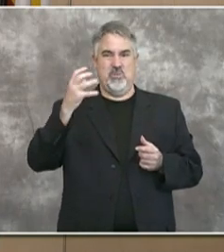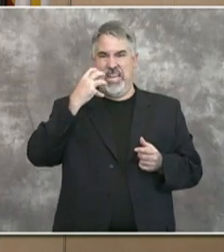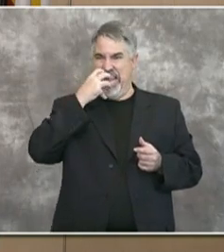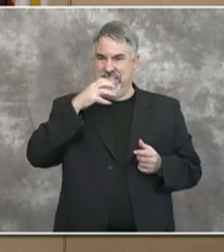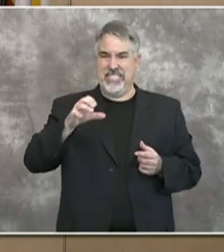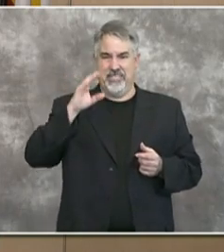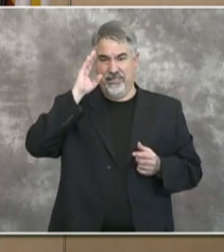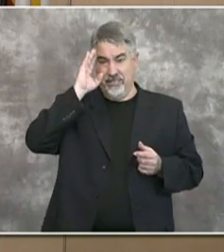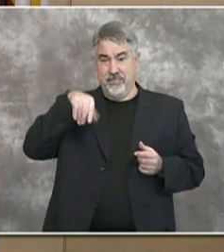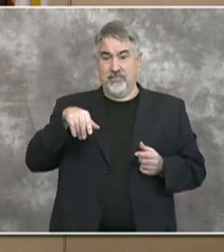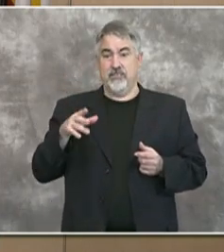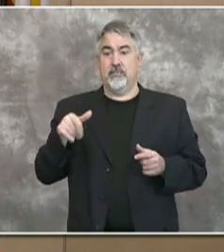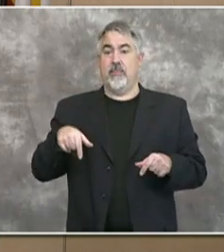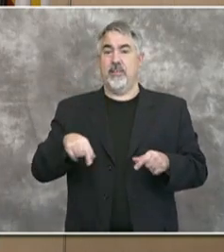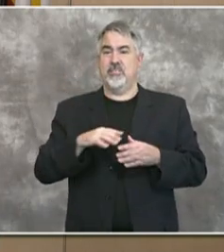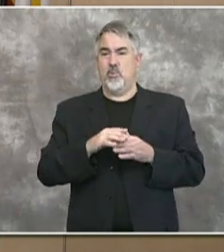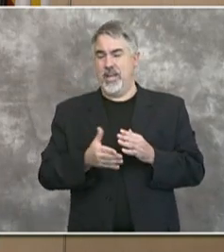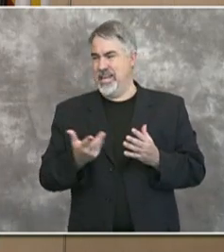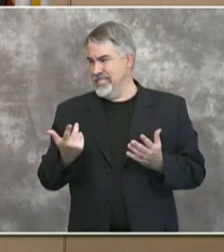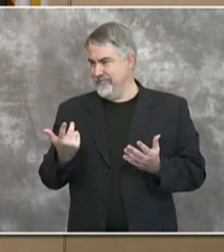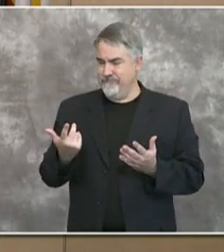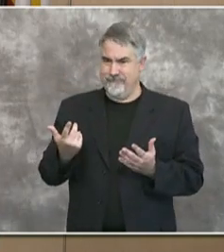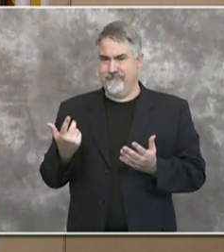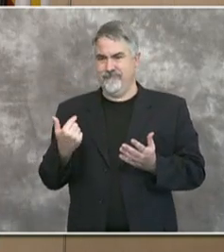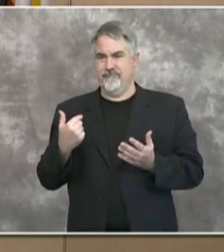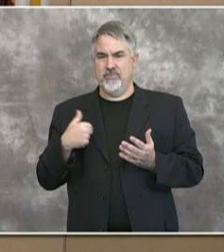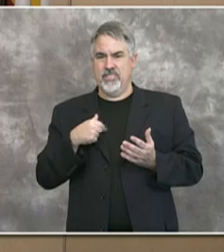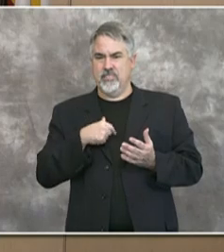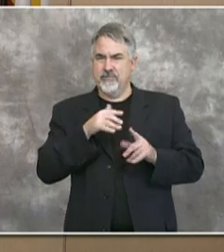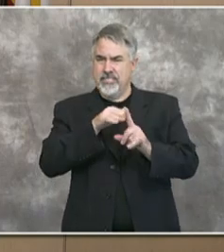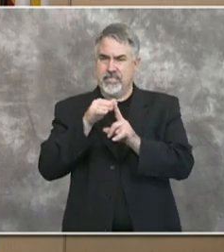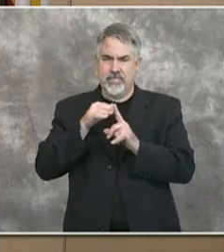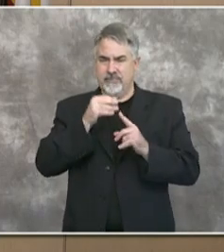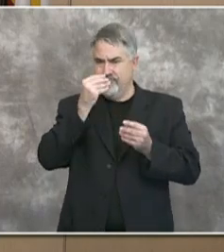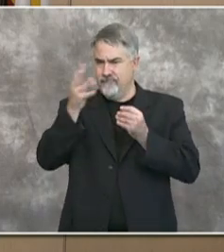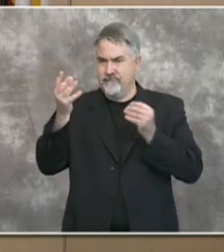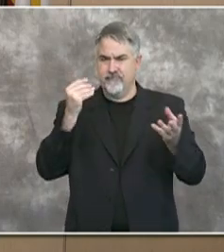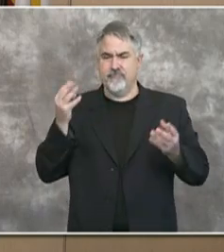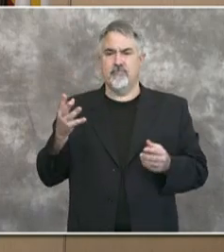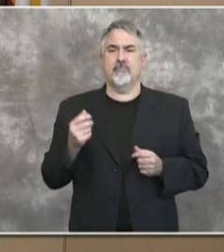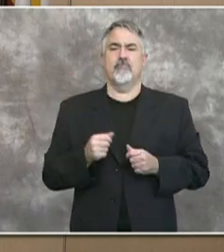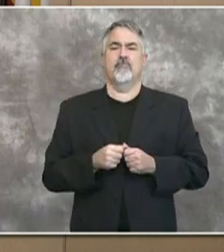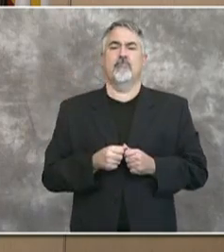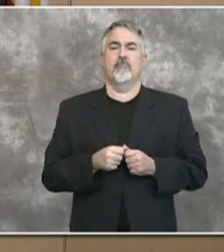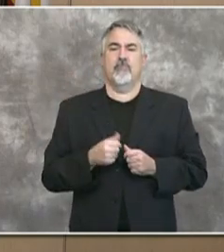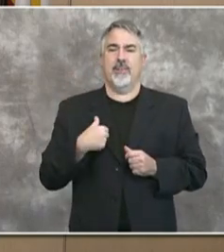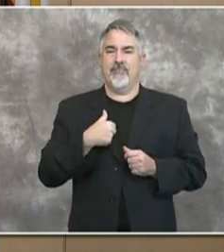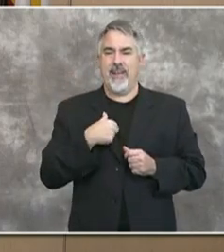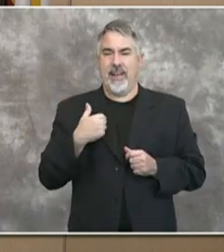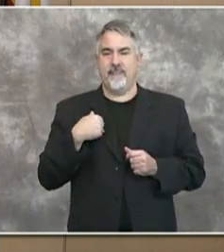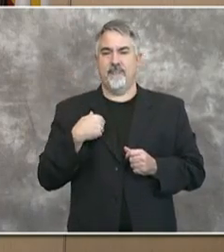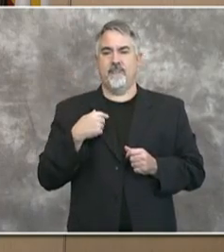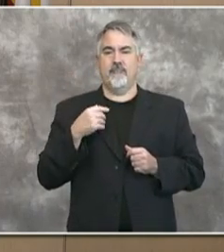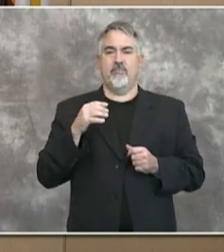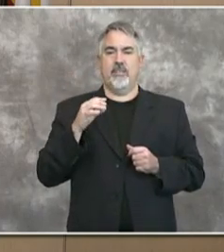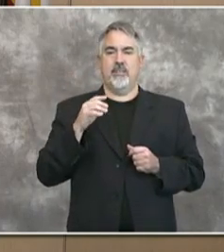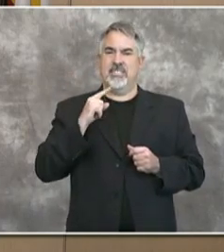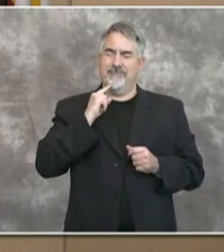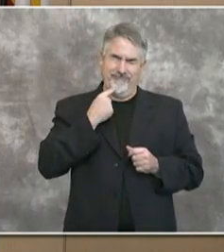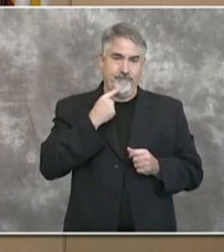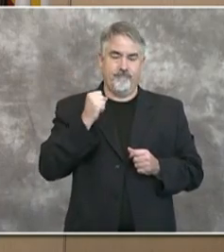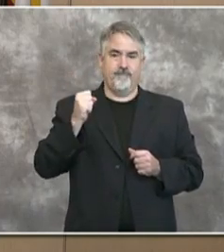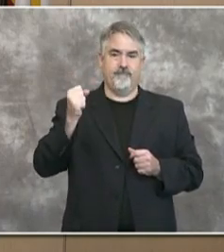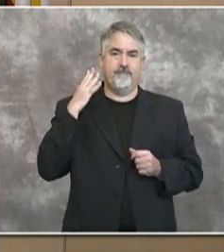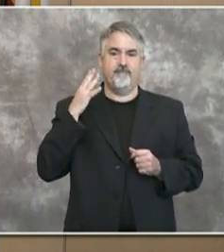done is, and just also want to remind people that we have a extreme heat task force. So that task force